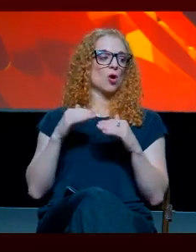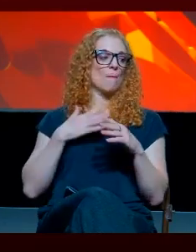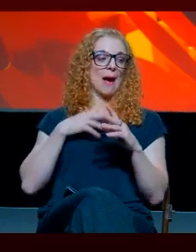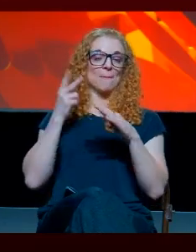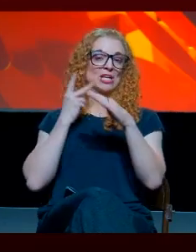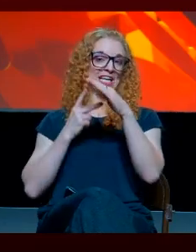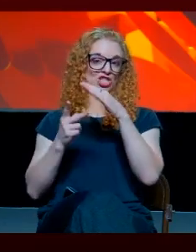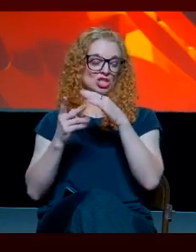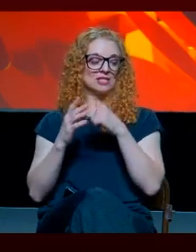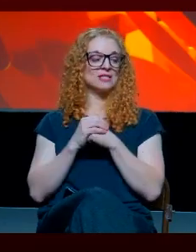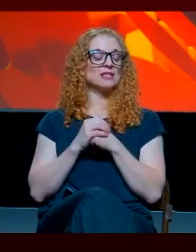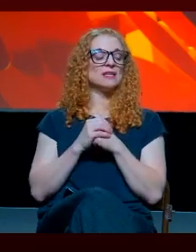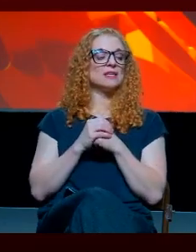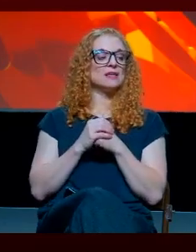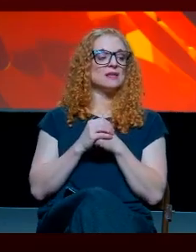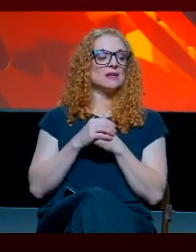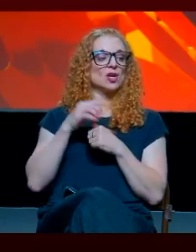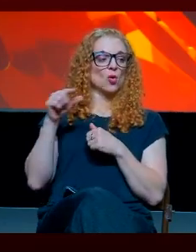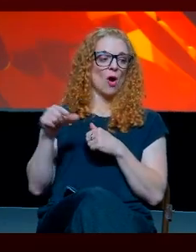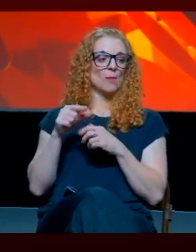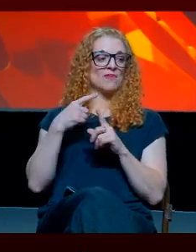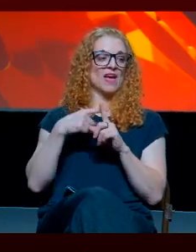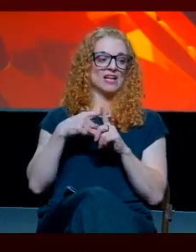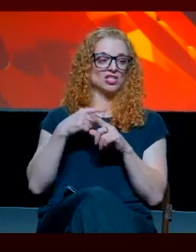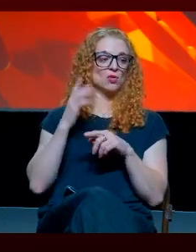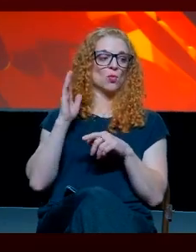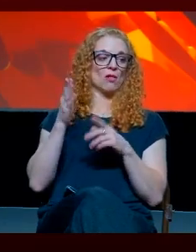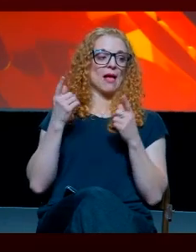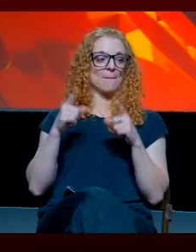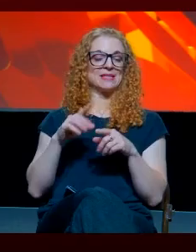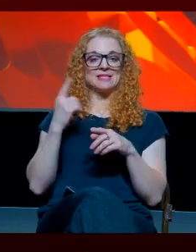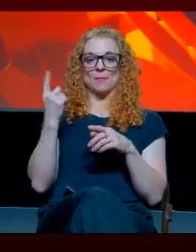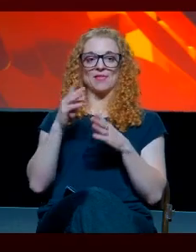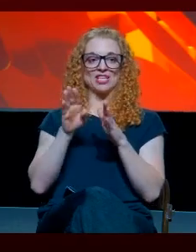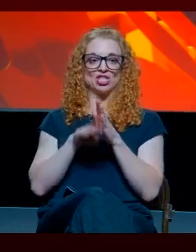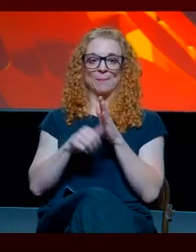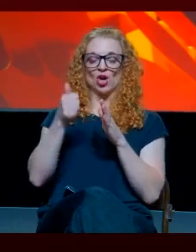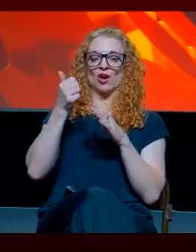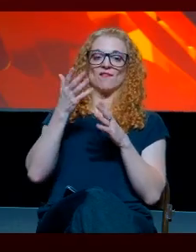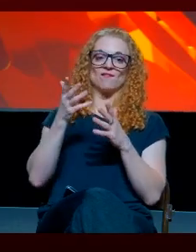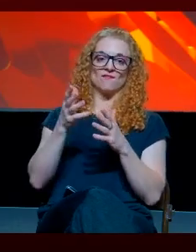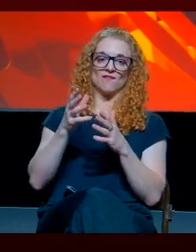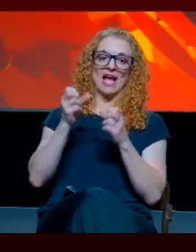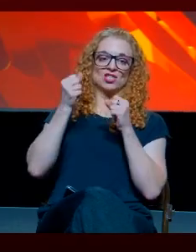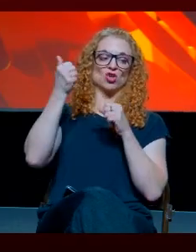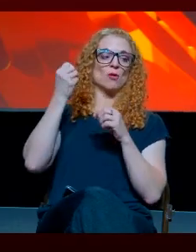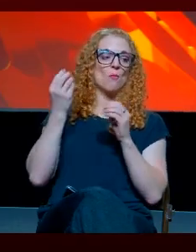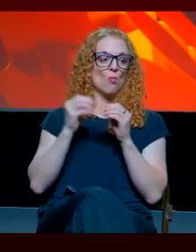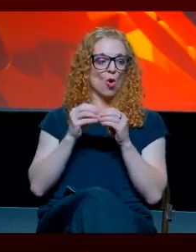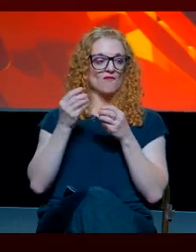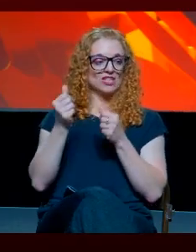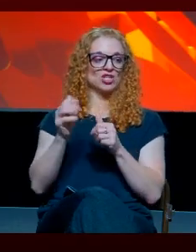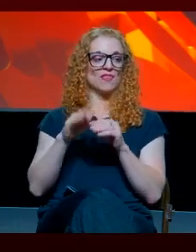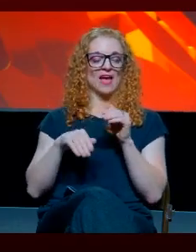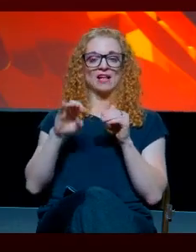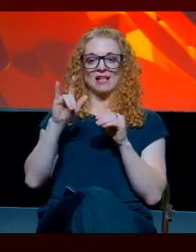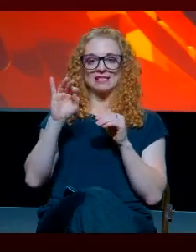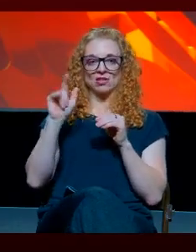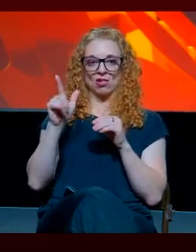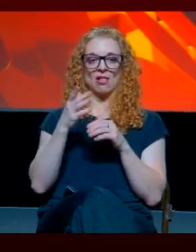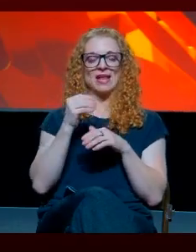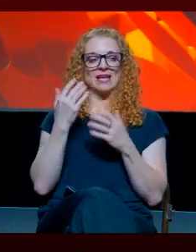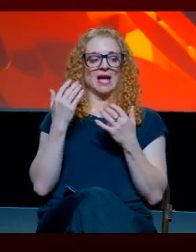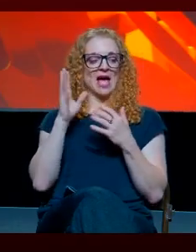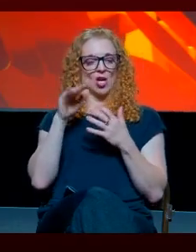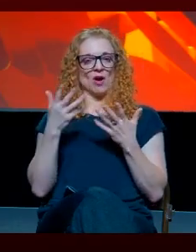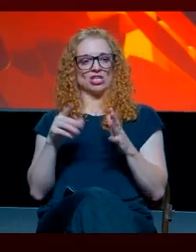prediction is quantum advantage, where we can do something cheaper, faster, or more efficient than classical. And I know I